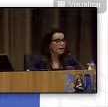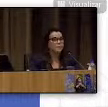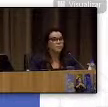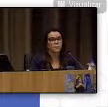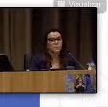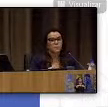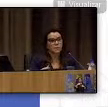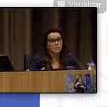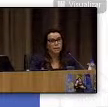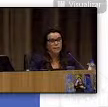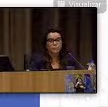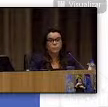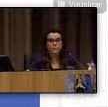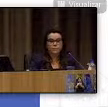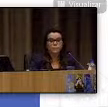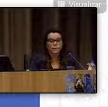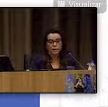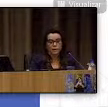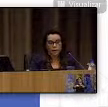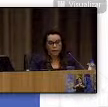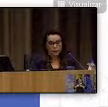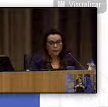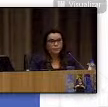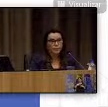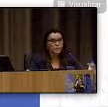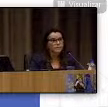and we were overloaded